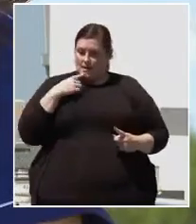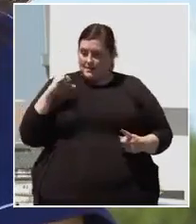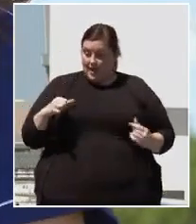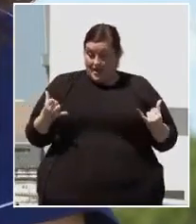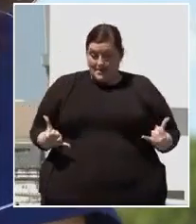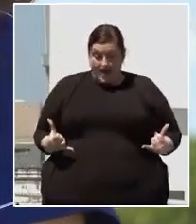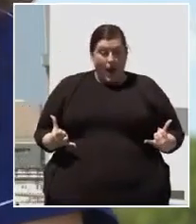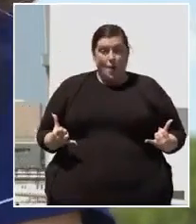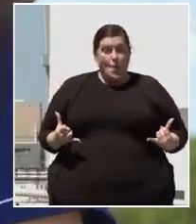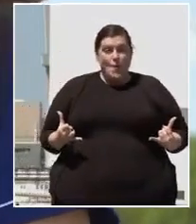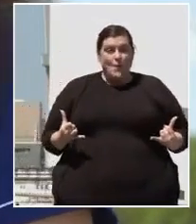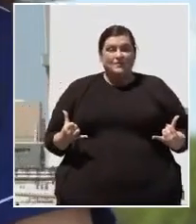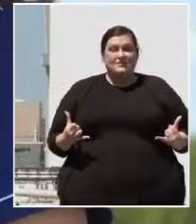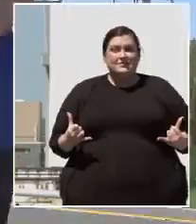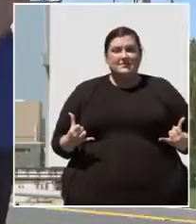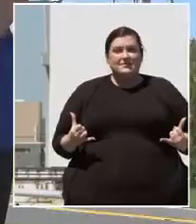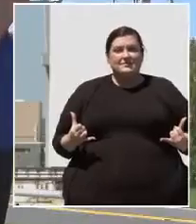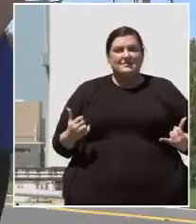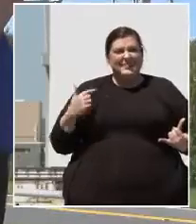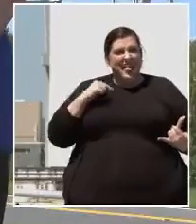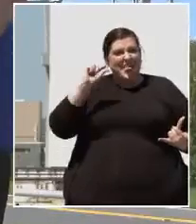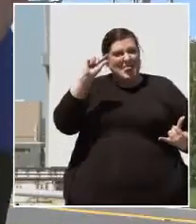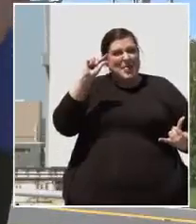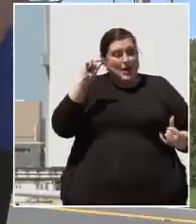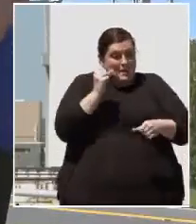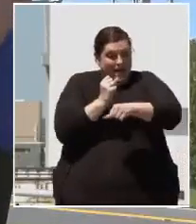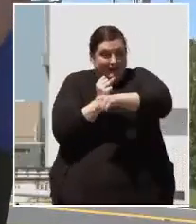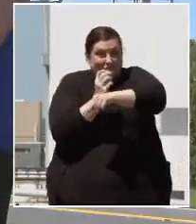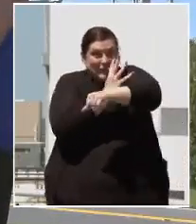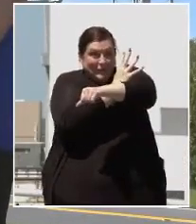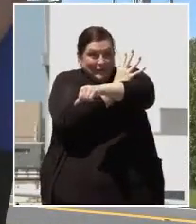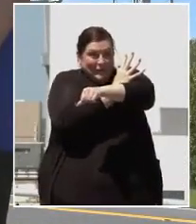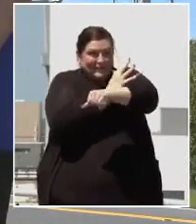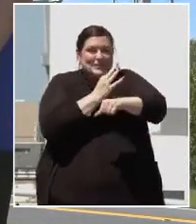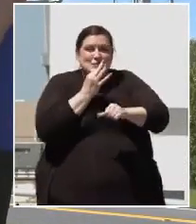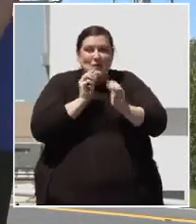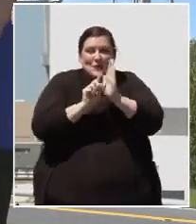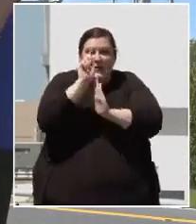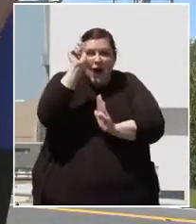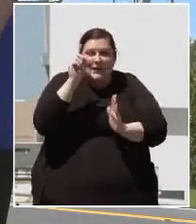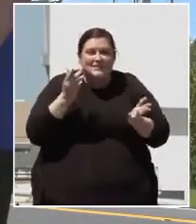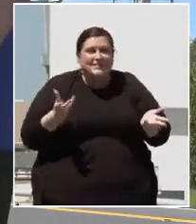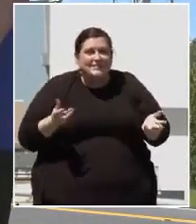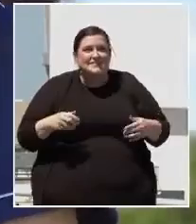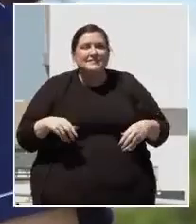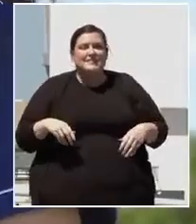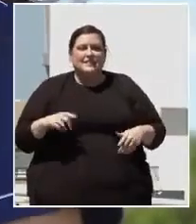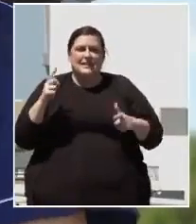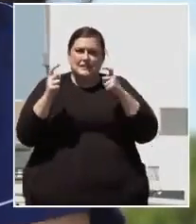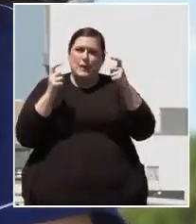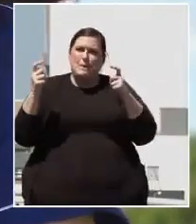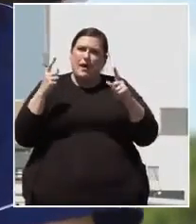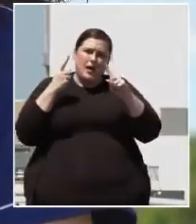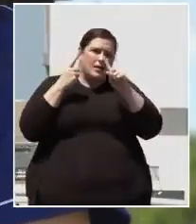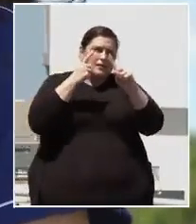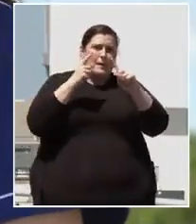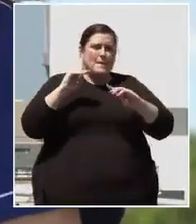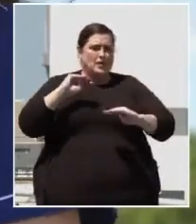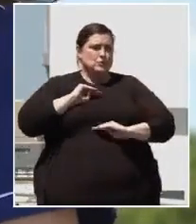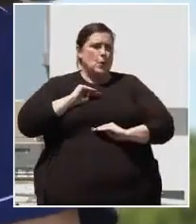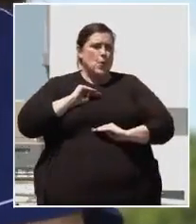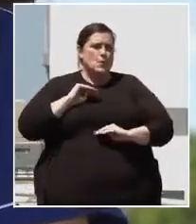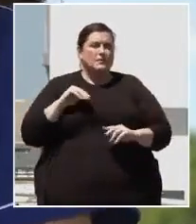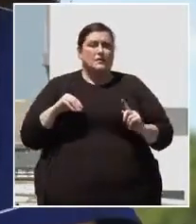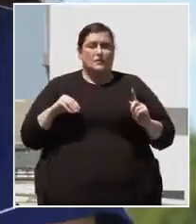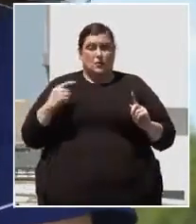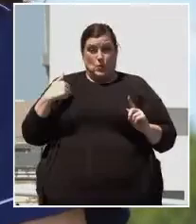even now uh you know I get a little bit of Goosebumps because it is it's it's a big milestone it's a big deal